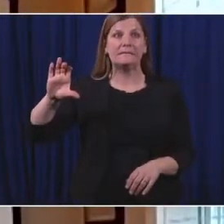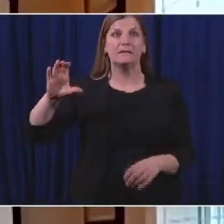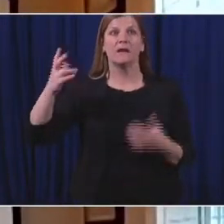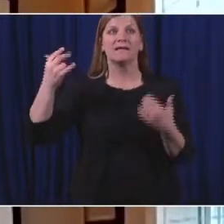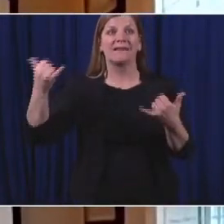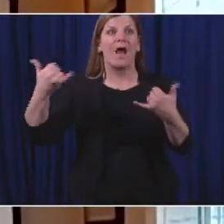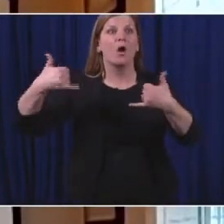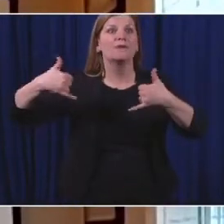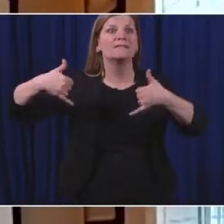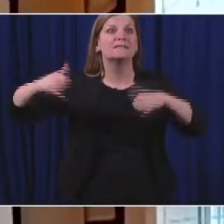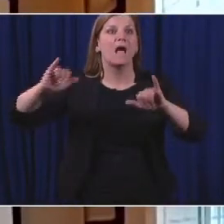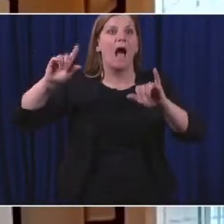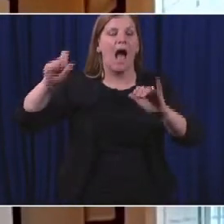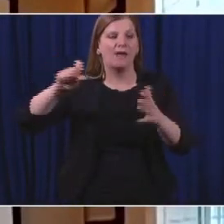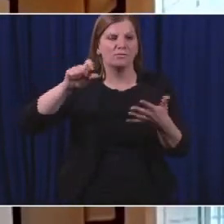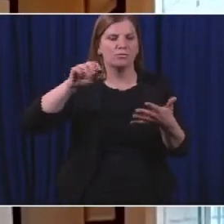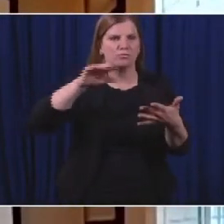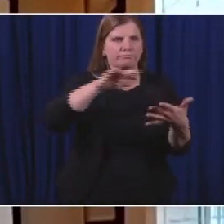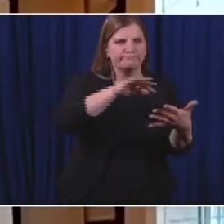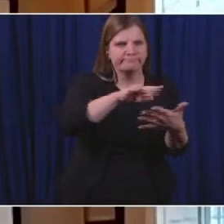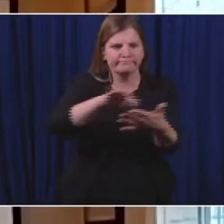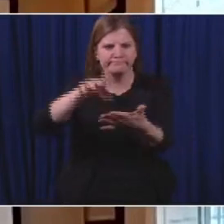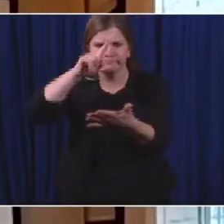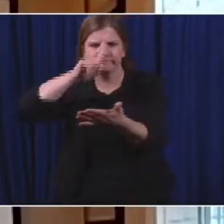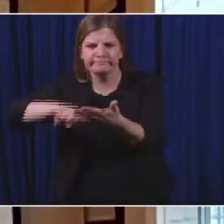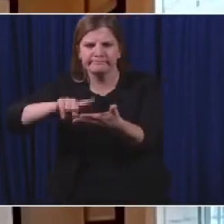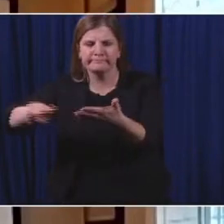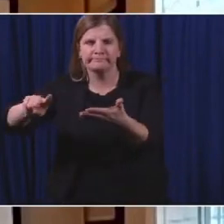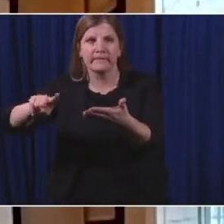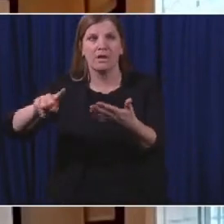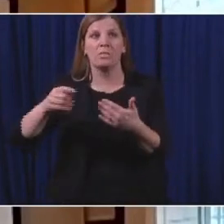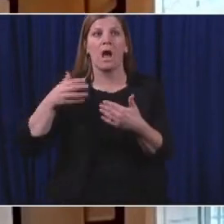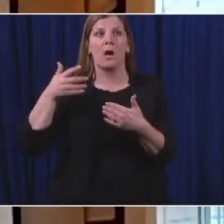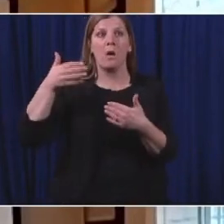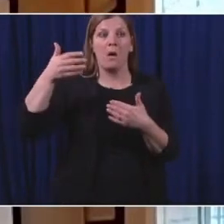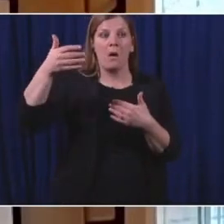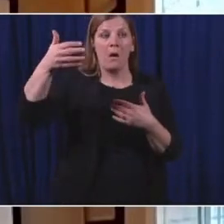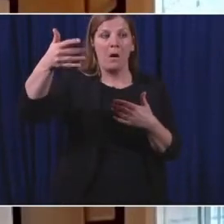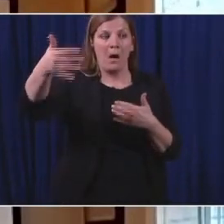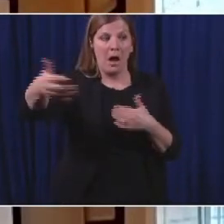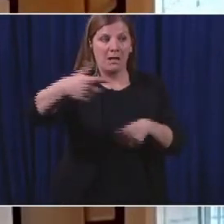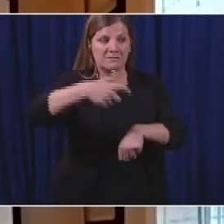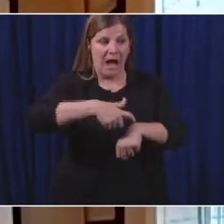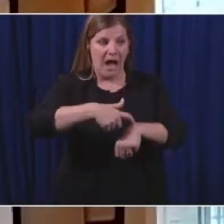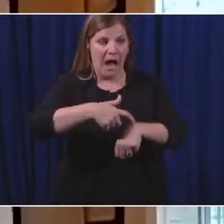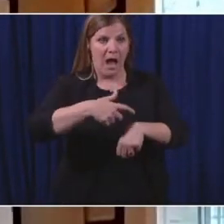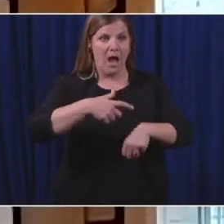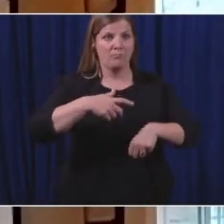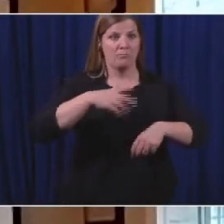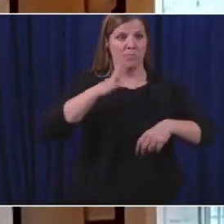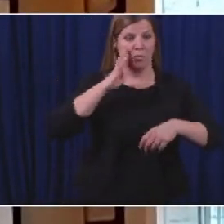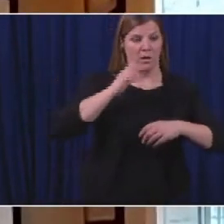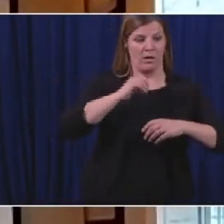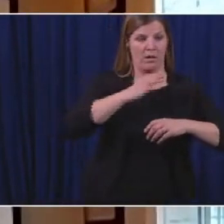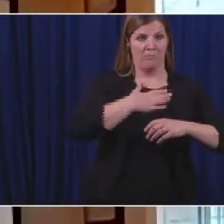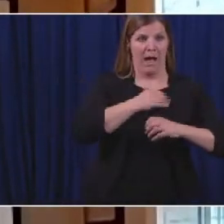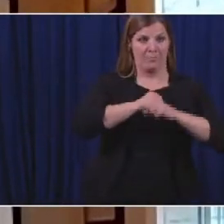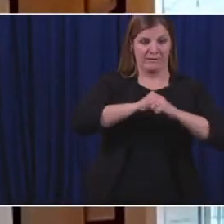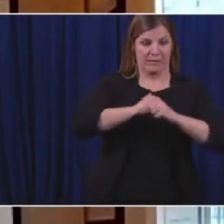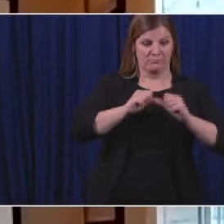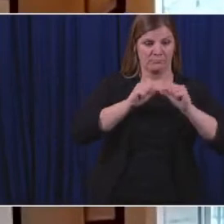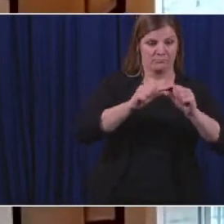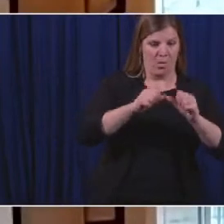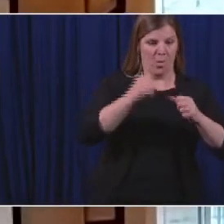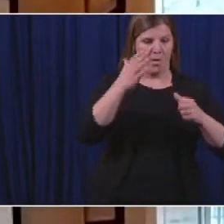of studying, as more time unfolds, the impact of the vaccine in protecting other people. But we're